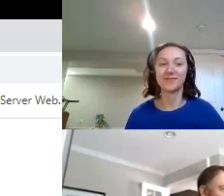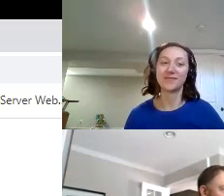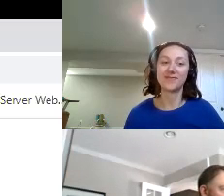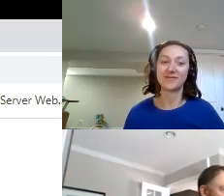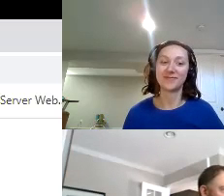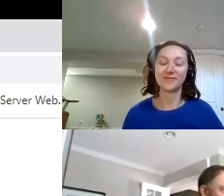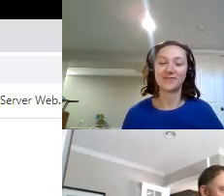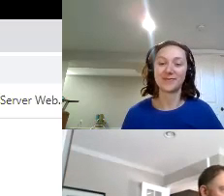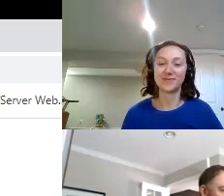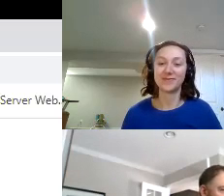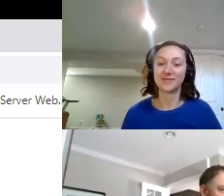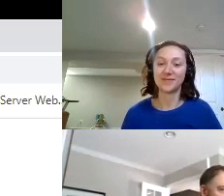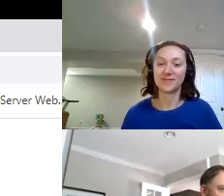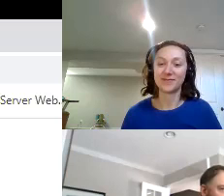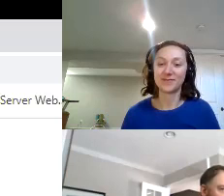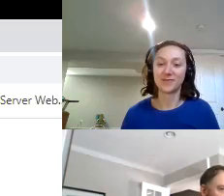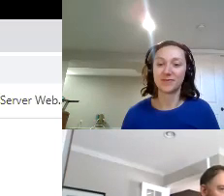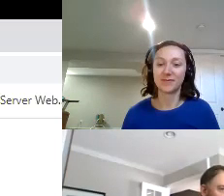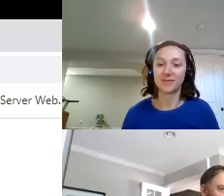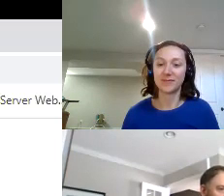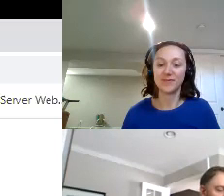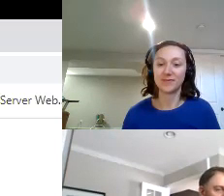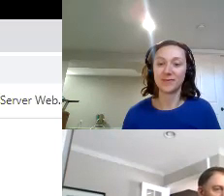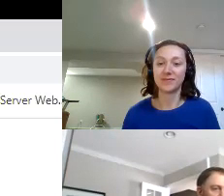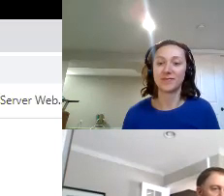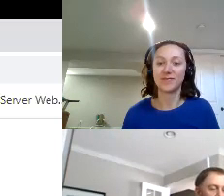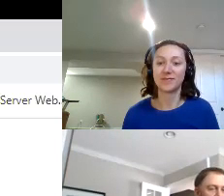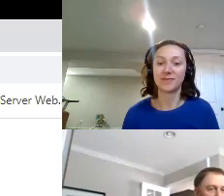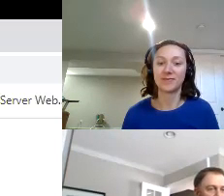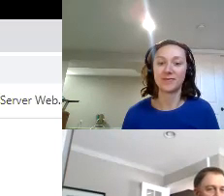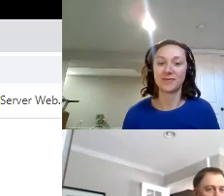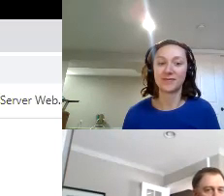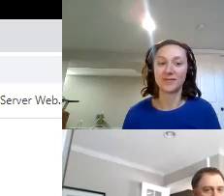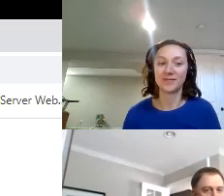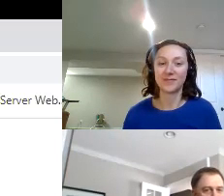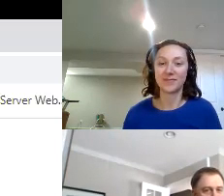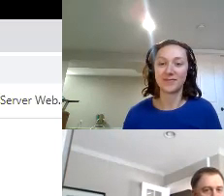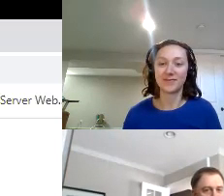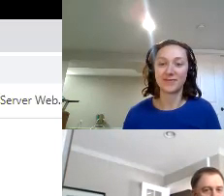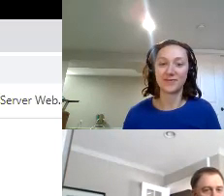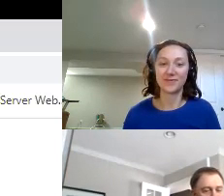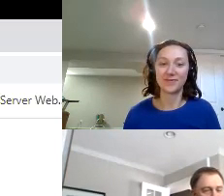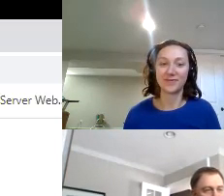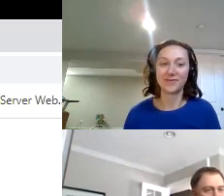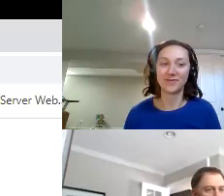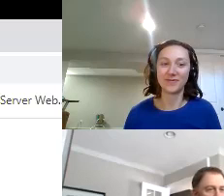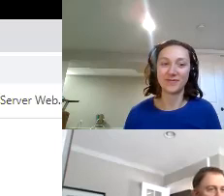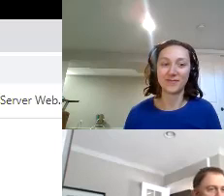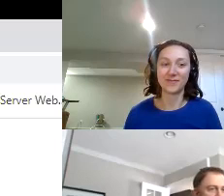chair at the table for our birthday parties, which is a mandatory event or a mandatory activity, as is wearing the hat.